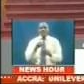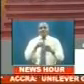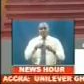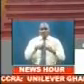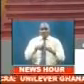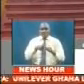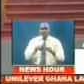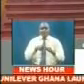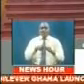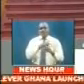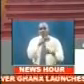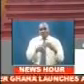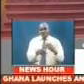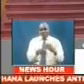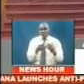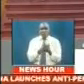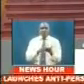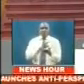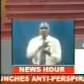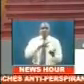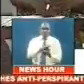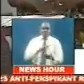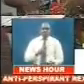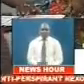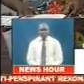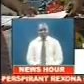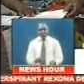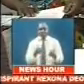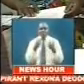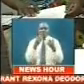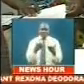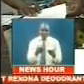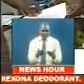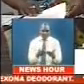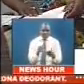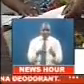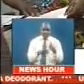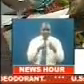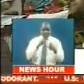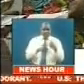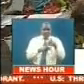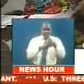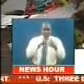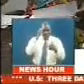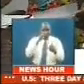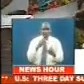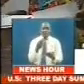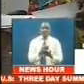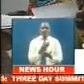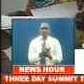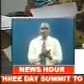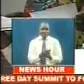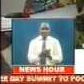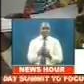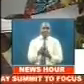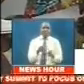sometimes mid-September. Okay. And then we'll be able to firm something up. Right. Okay, thank you so much. That's Deputy Minister for Finance and Economic Planning, Cassiel